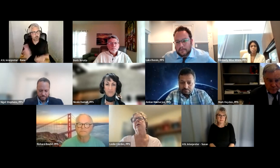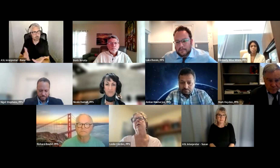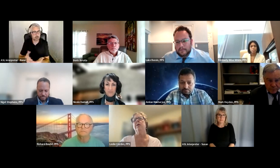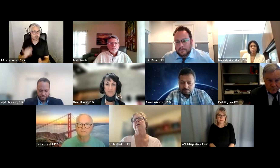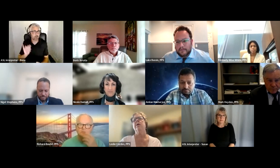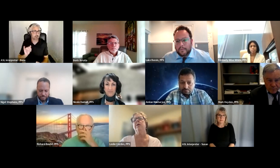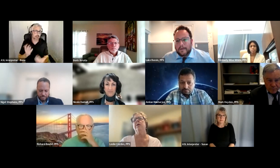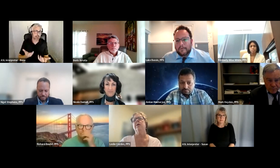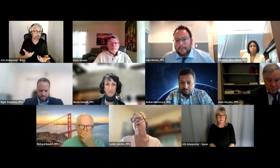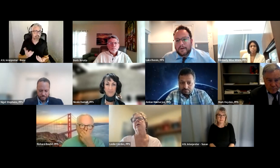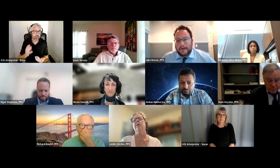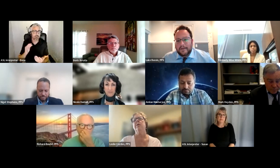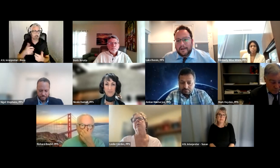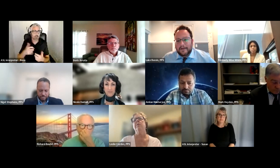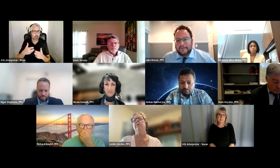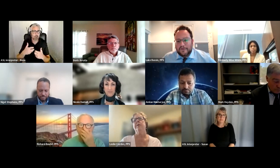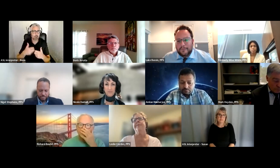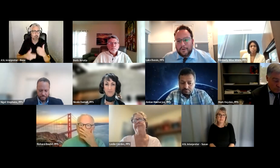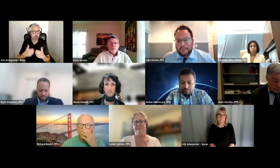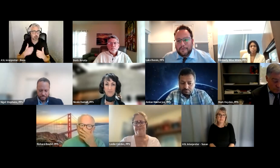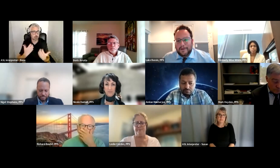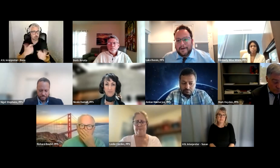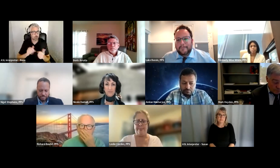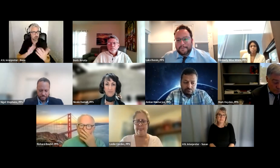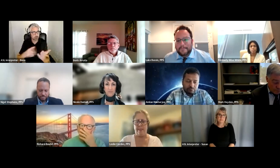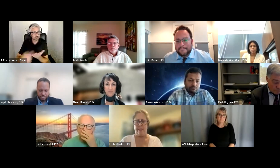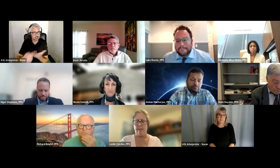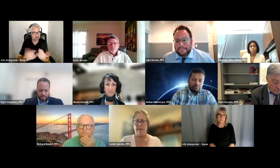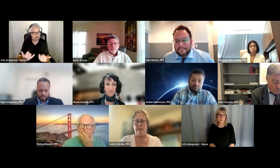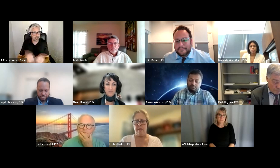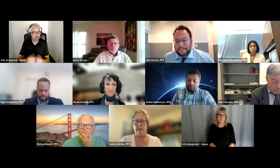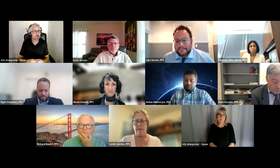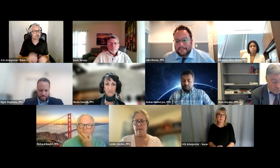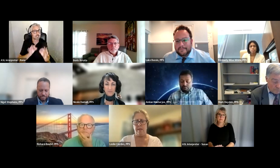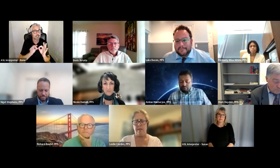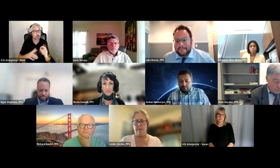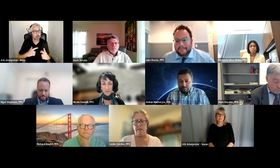the that's really the problem I'd like us to try to work through right now.